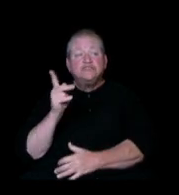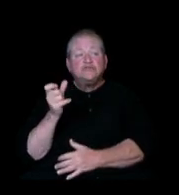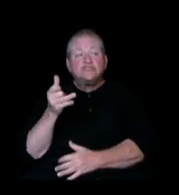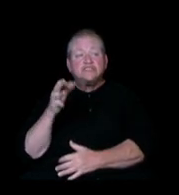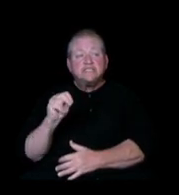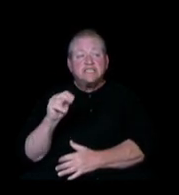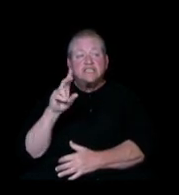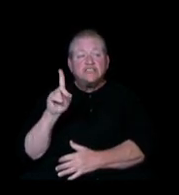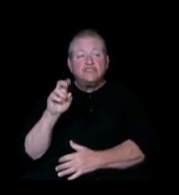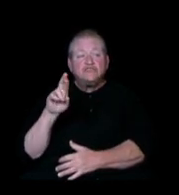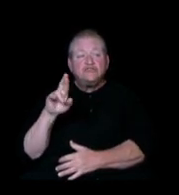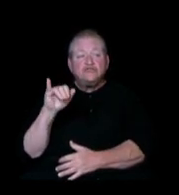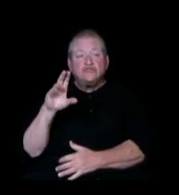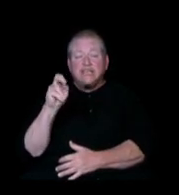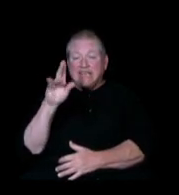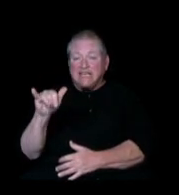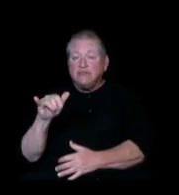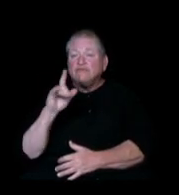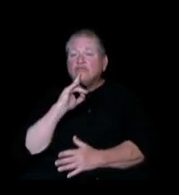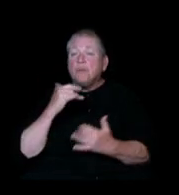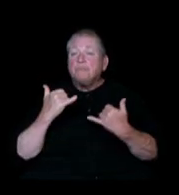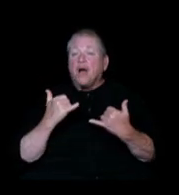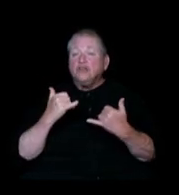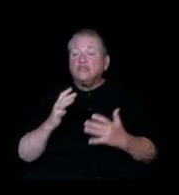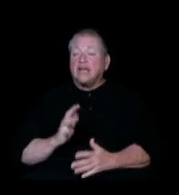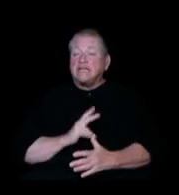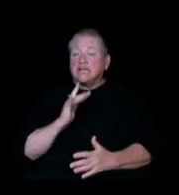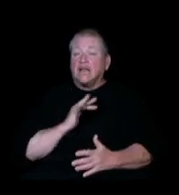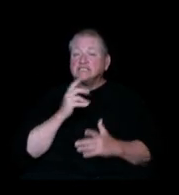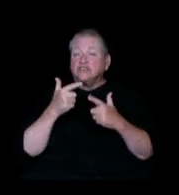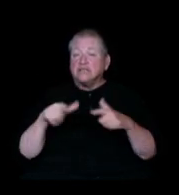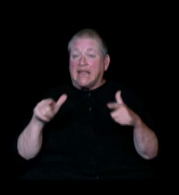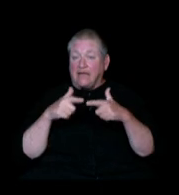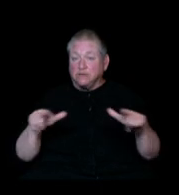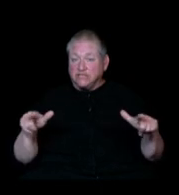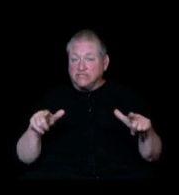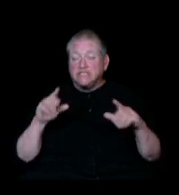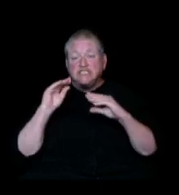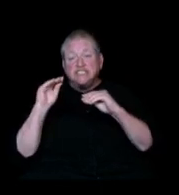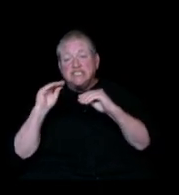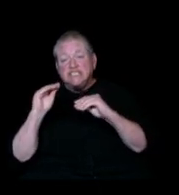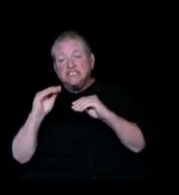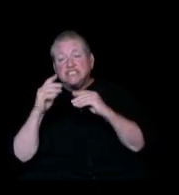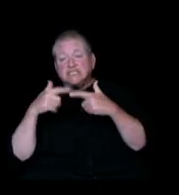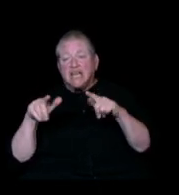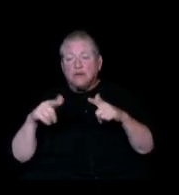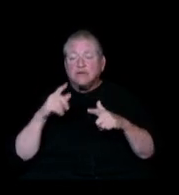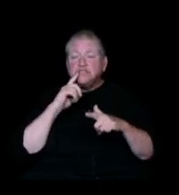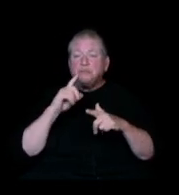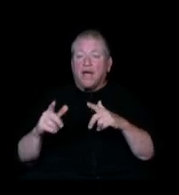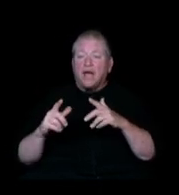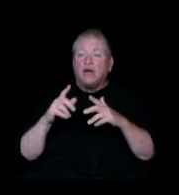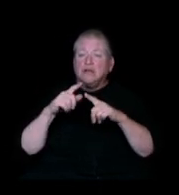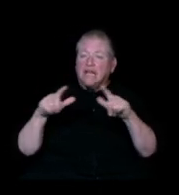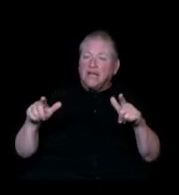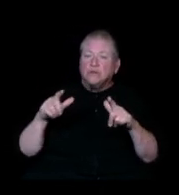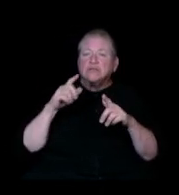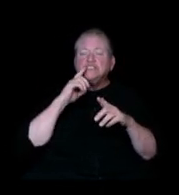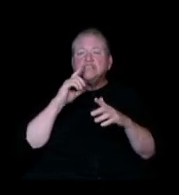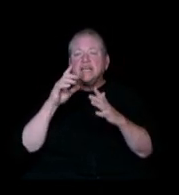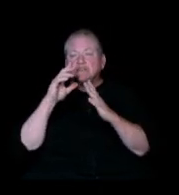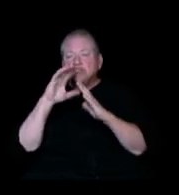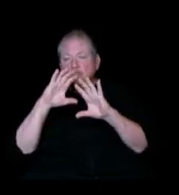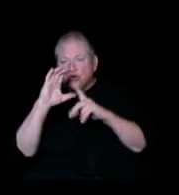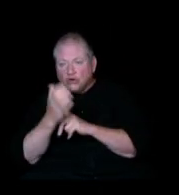Teaching Award goes to Kirsten Dricke from Modern and Classical Languages. Dr. Dricke regularly teaches courses on language, literature, and